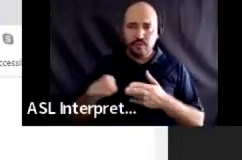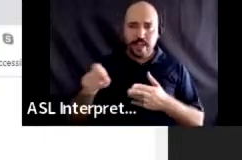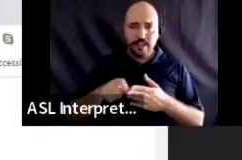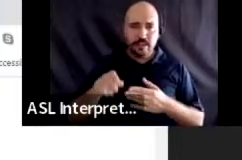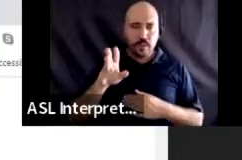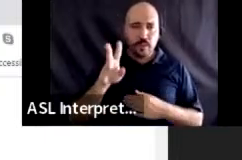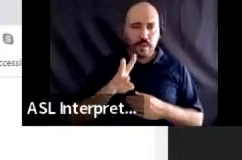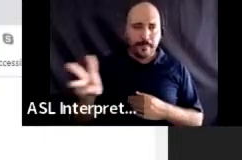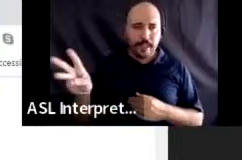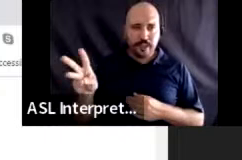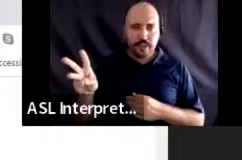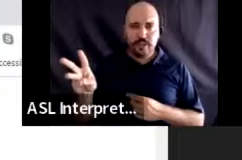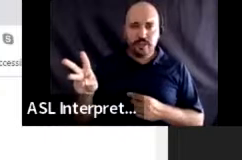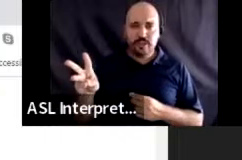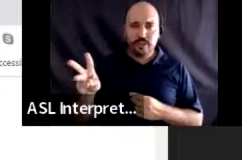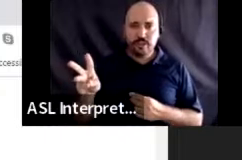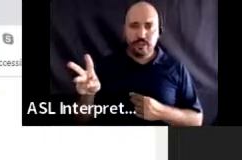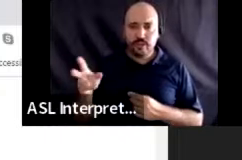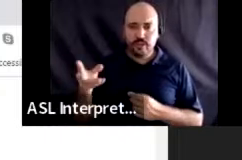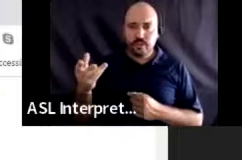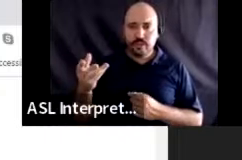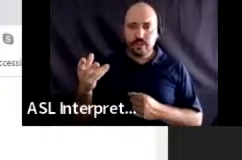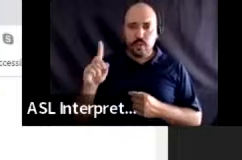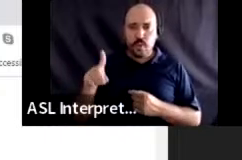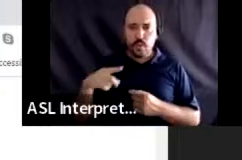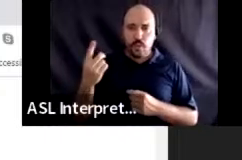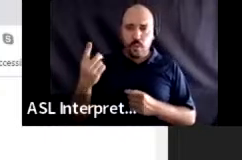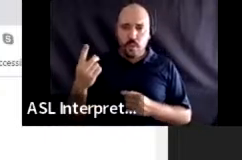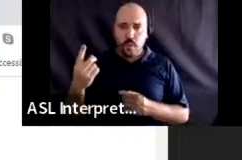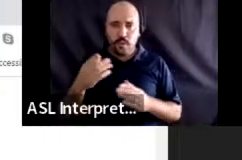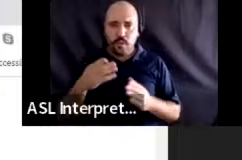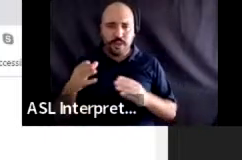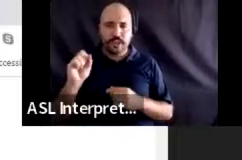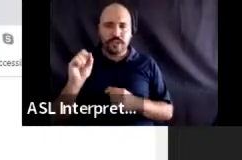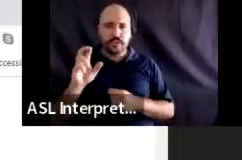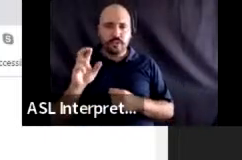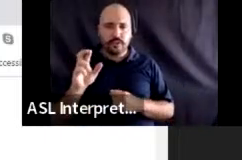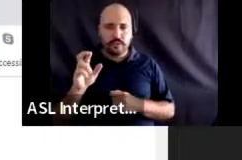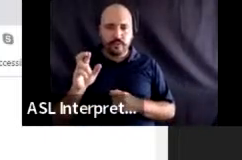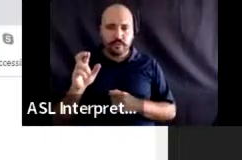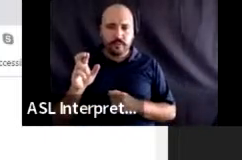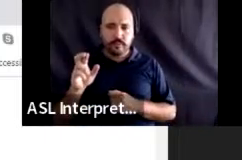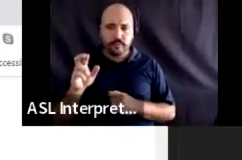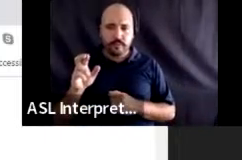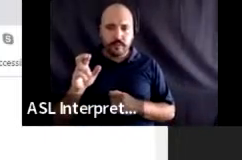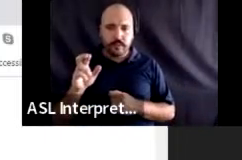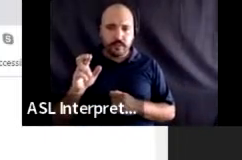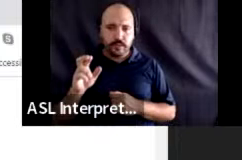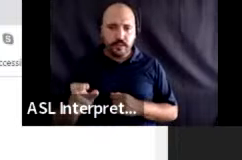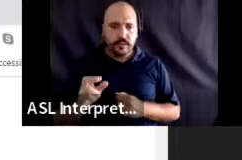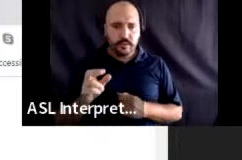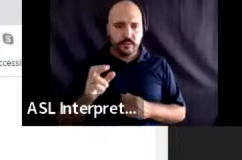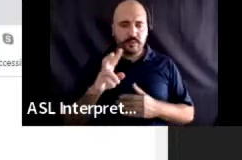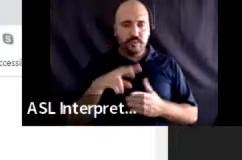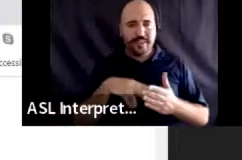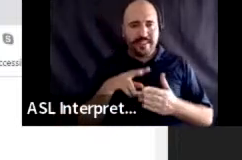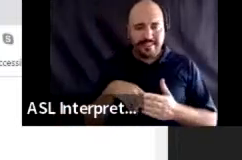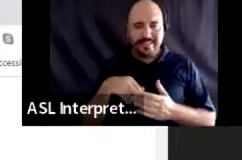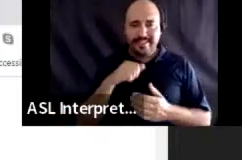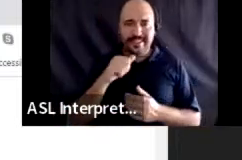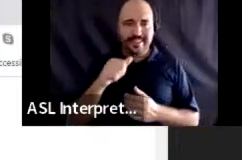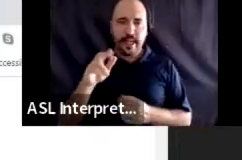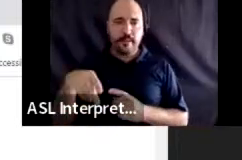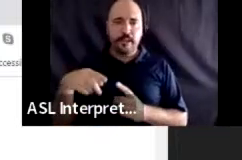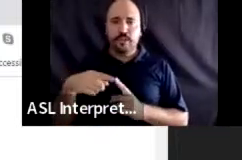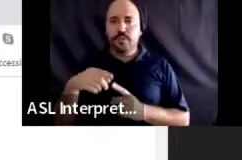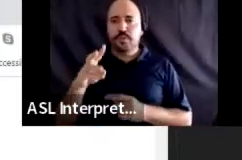pages. That's only the way screen readers read your web pages. So it's not even up to